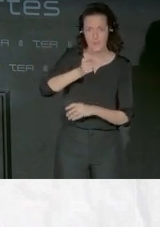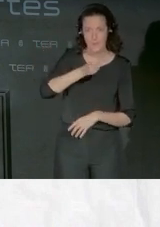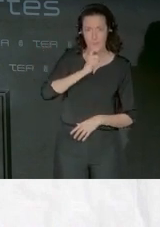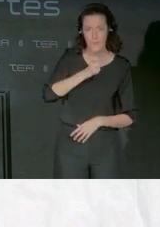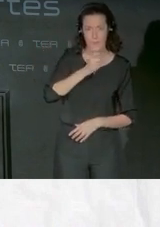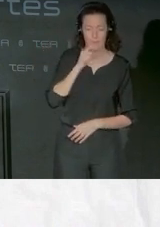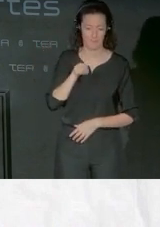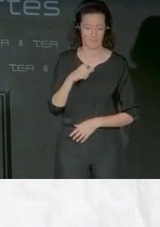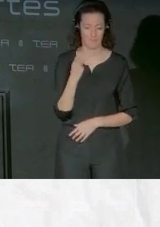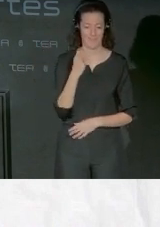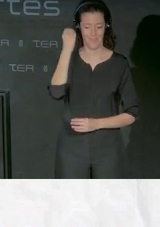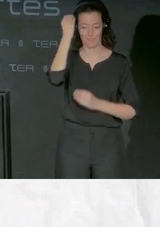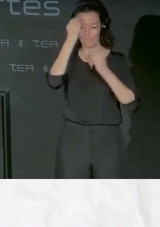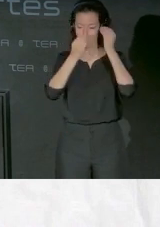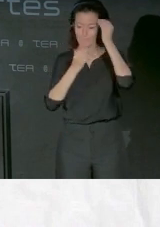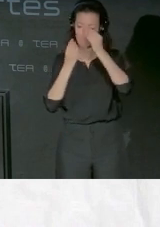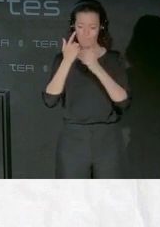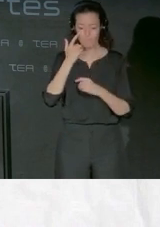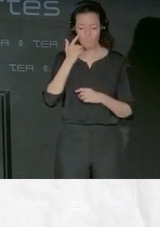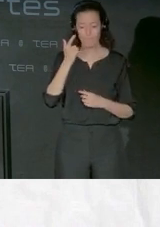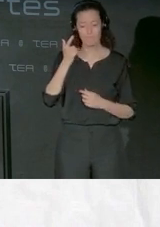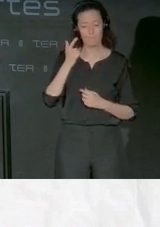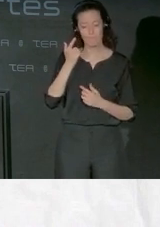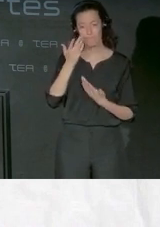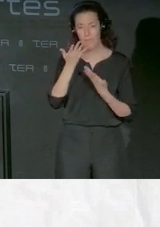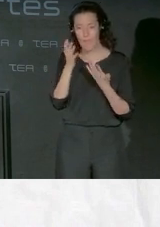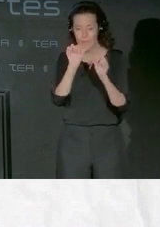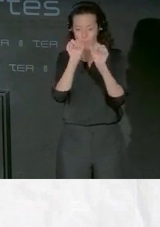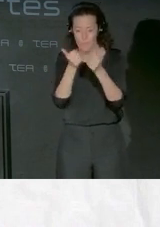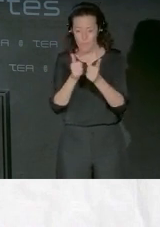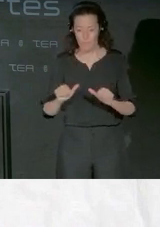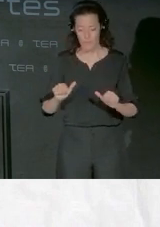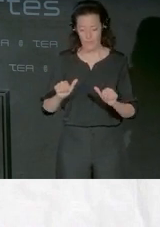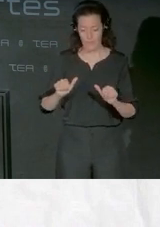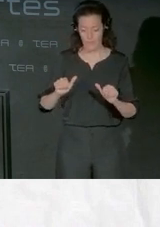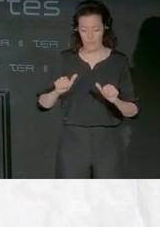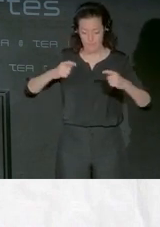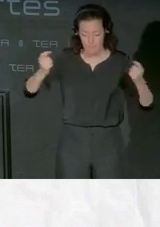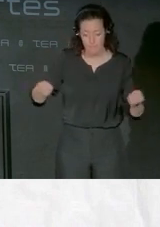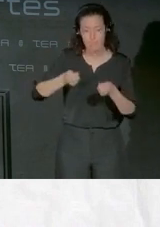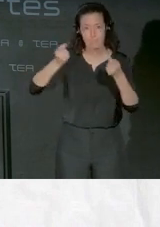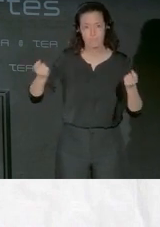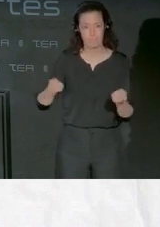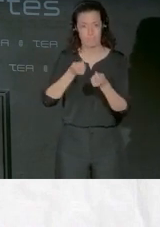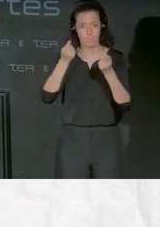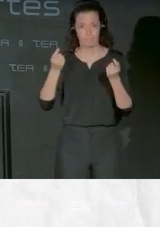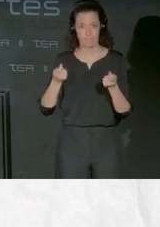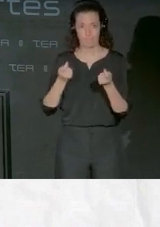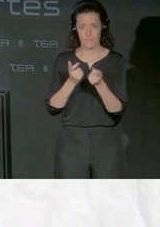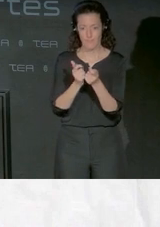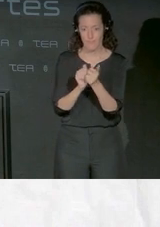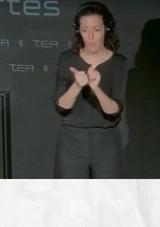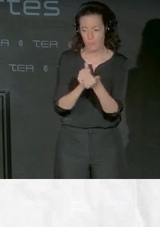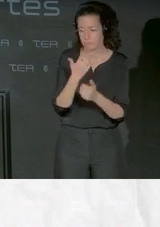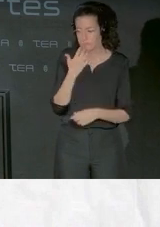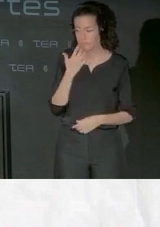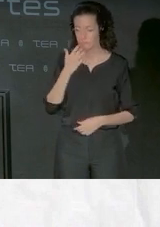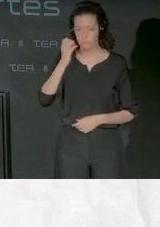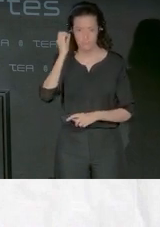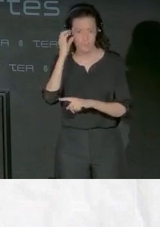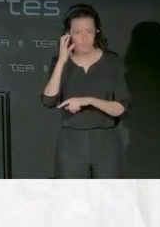video game sector conferences, so you all know them, the big game shows that